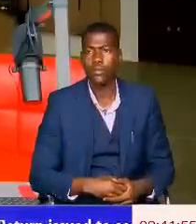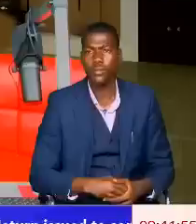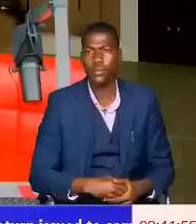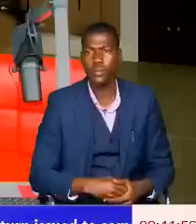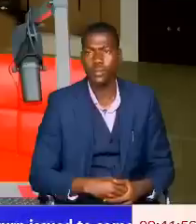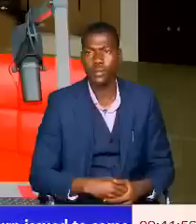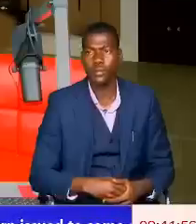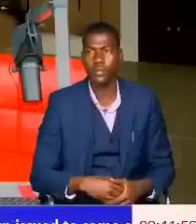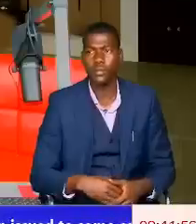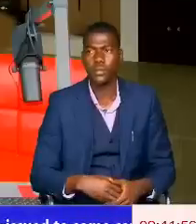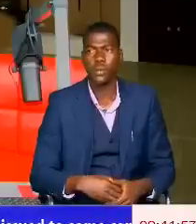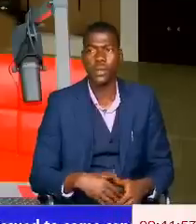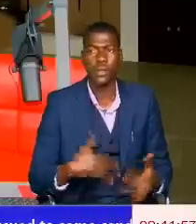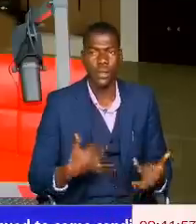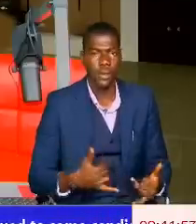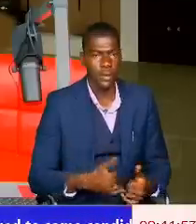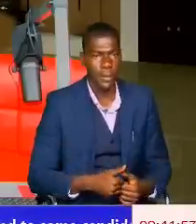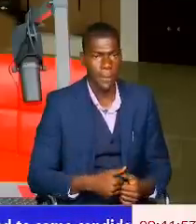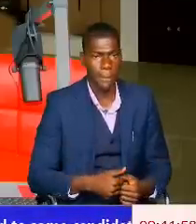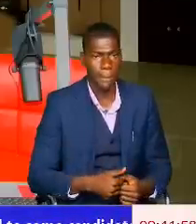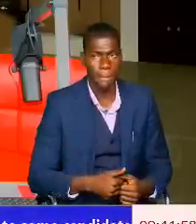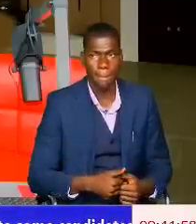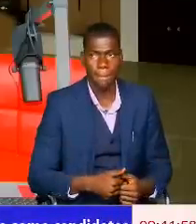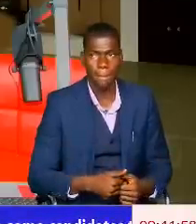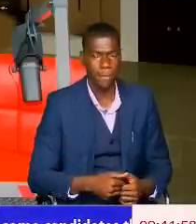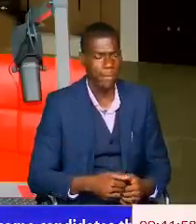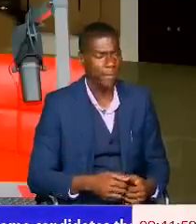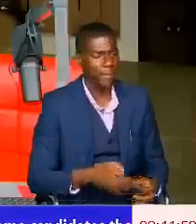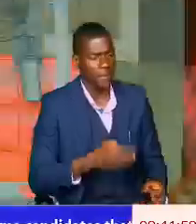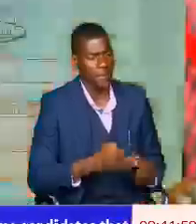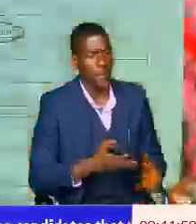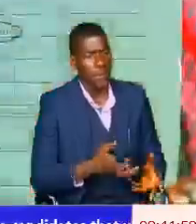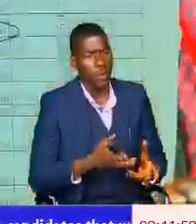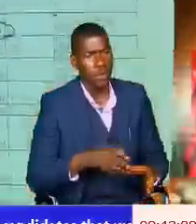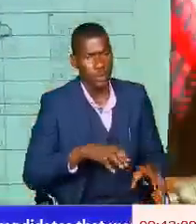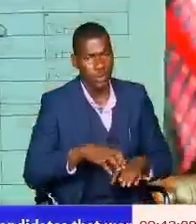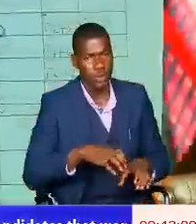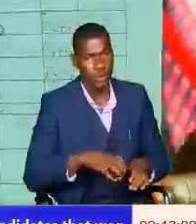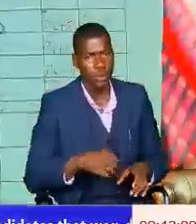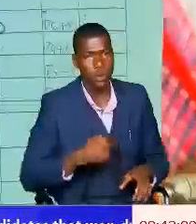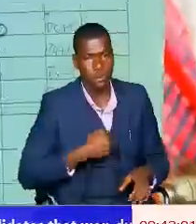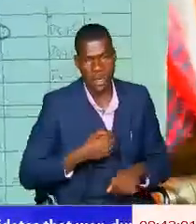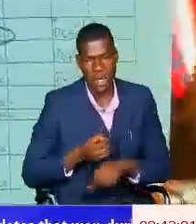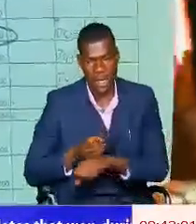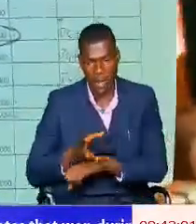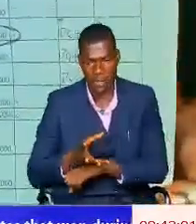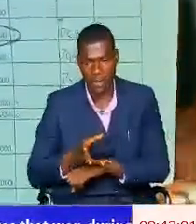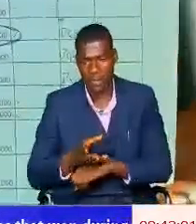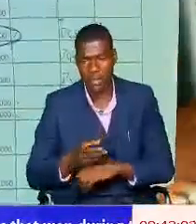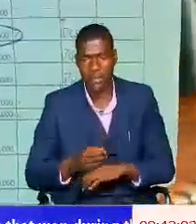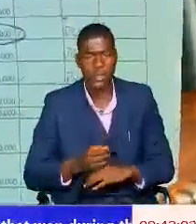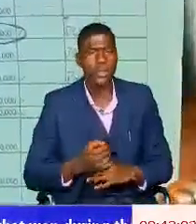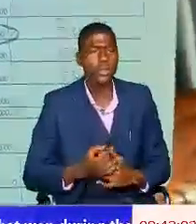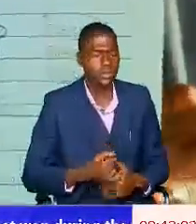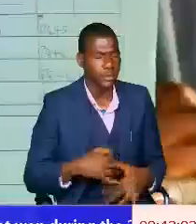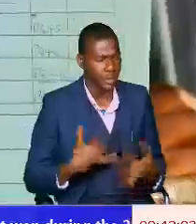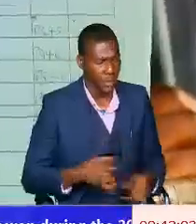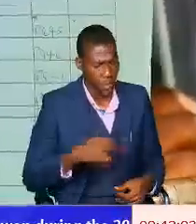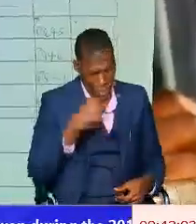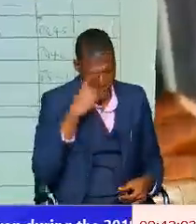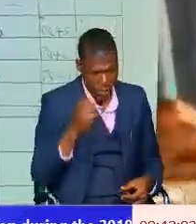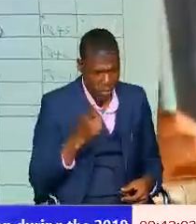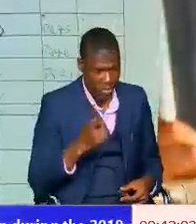Before, if you won't do like that, yes, sir. I will give you advice. Because now